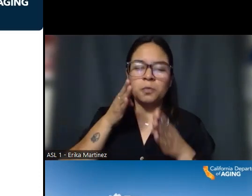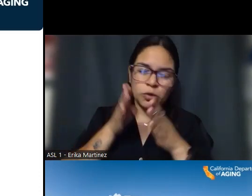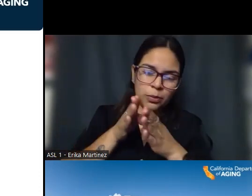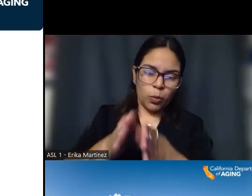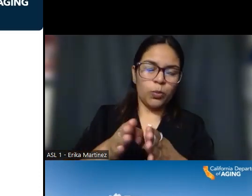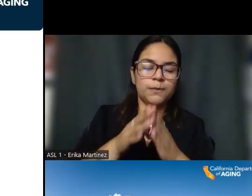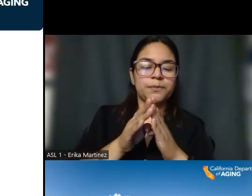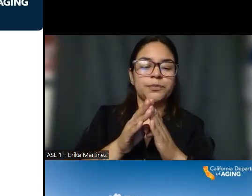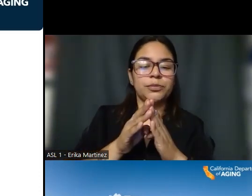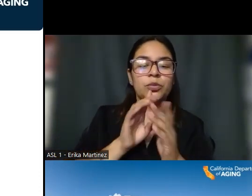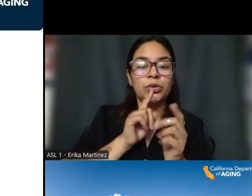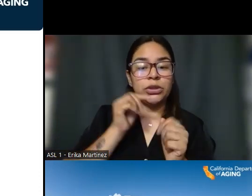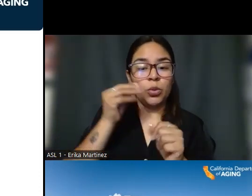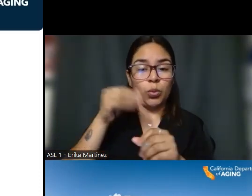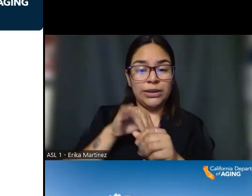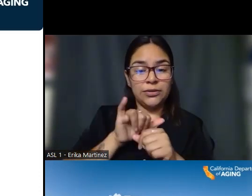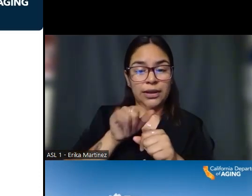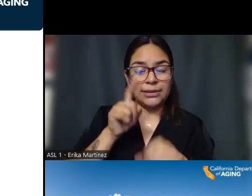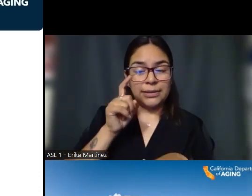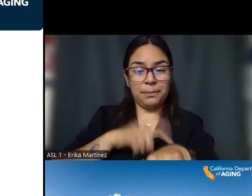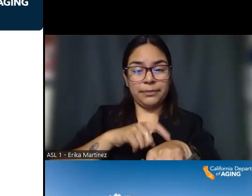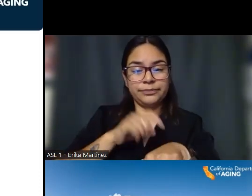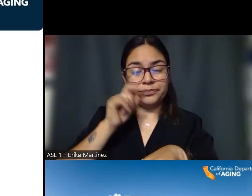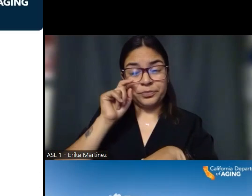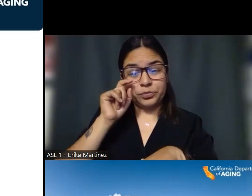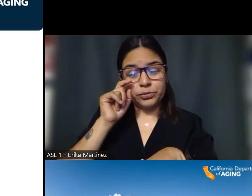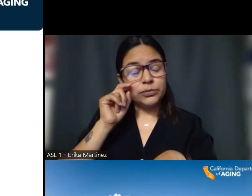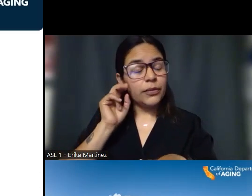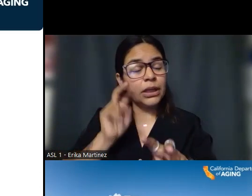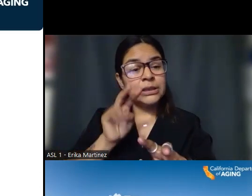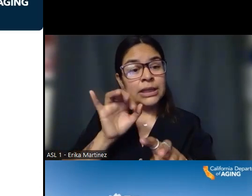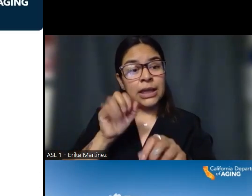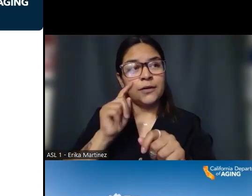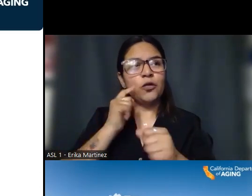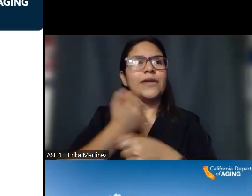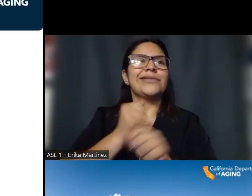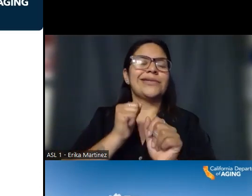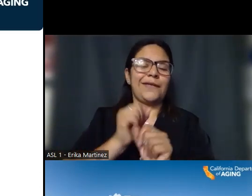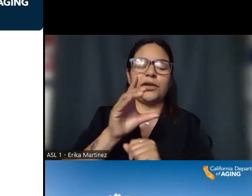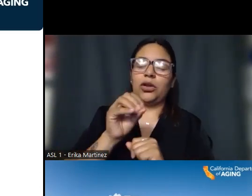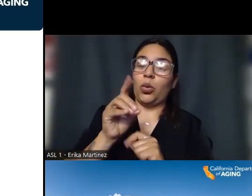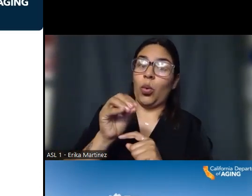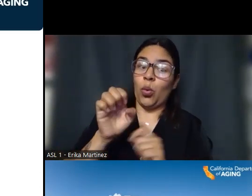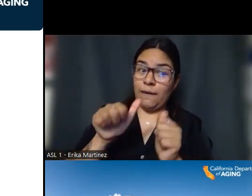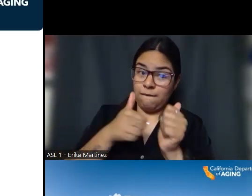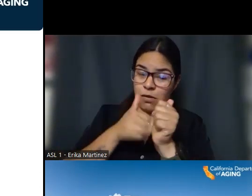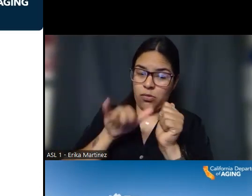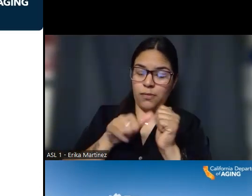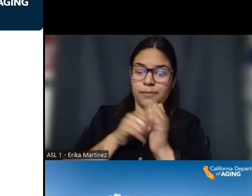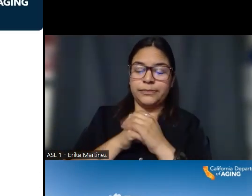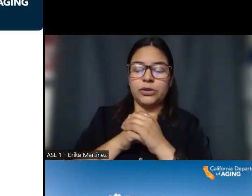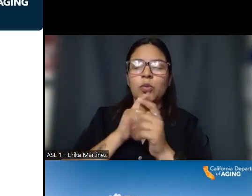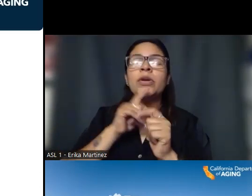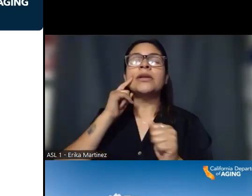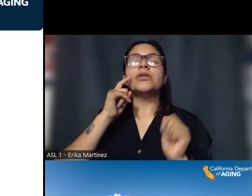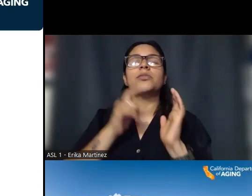only go in on interdisciplinary team meetings pursuant to the Health and Safety Code. And so the responsibility of